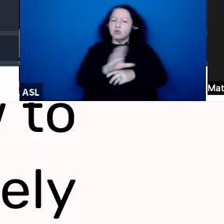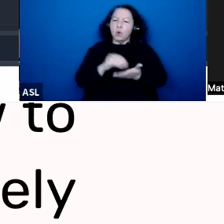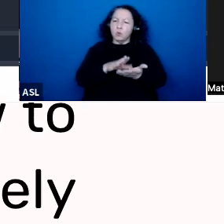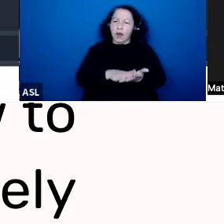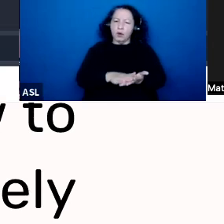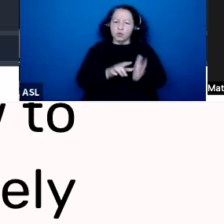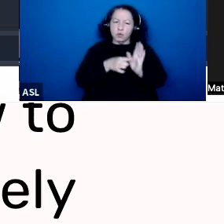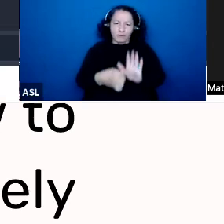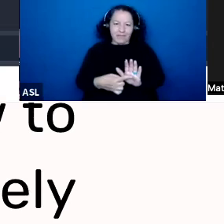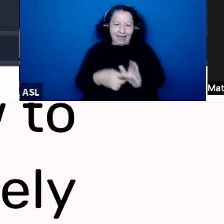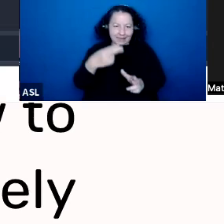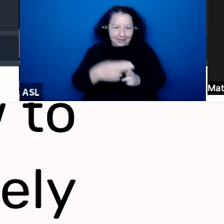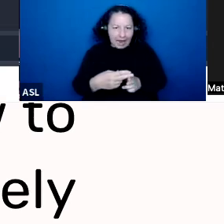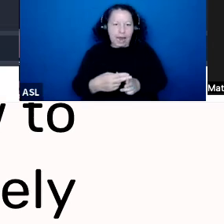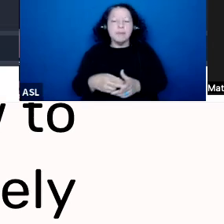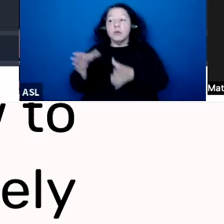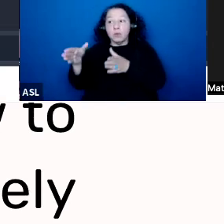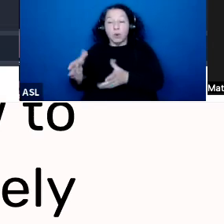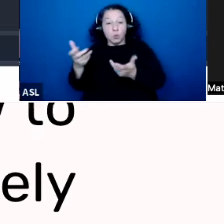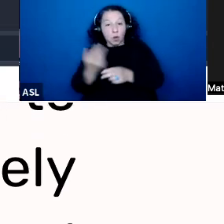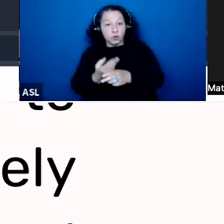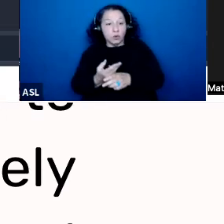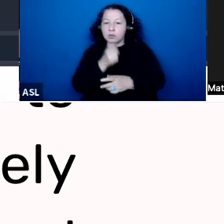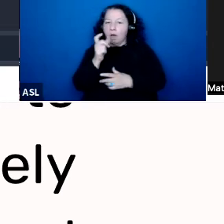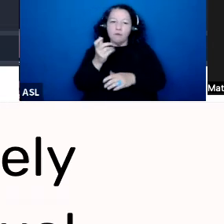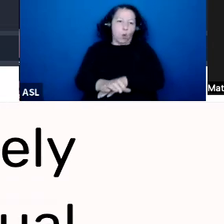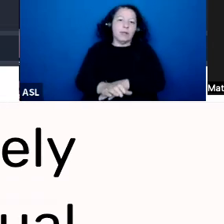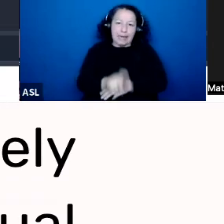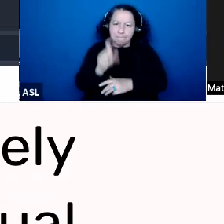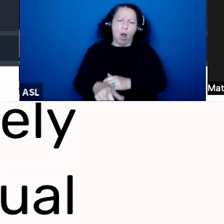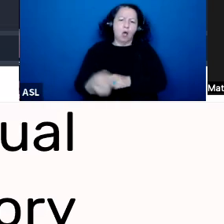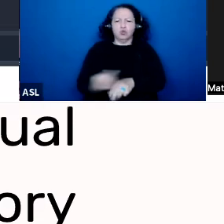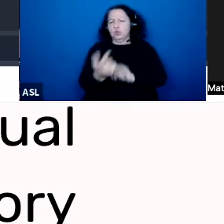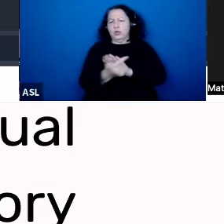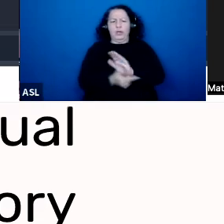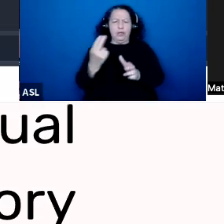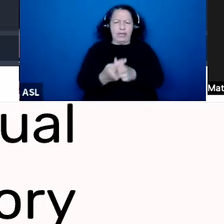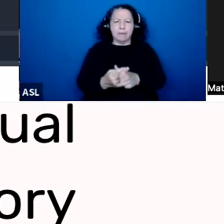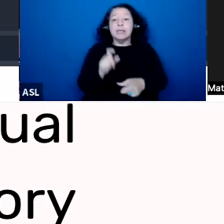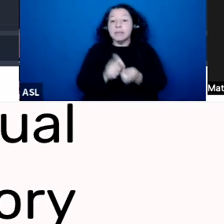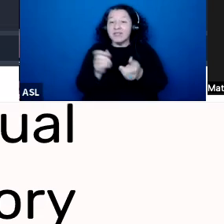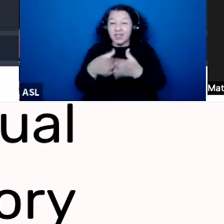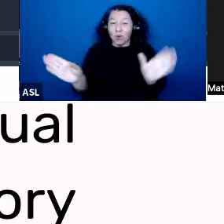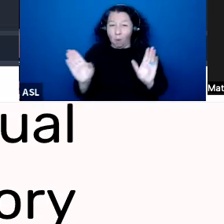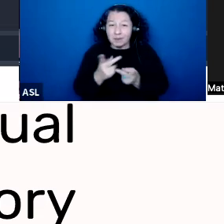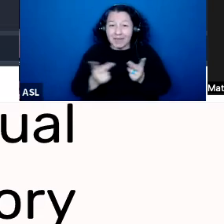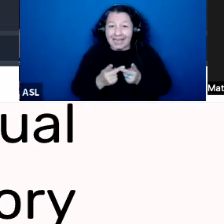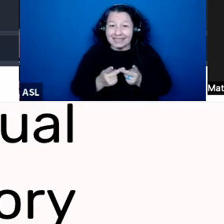sure that your records reflect the name that the person is telling you they want to use and not using their legal name, particularly in open spaces.